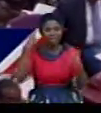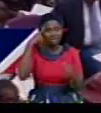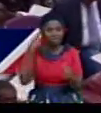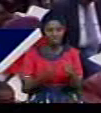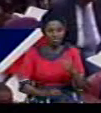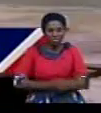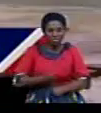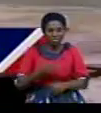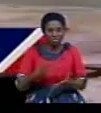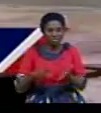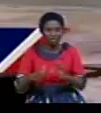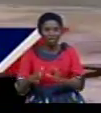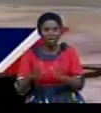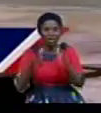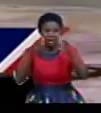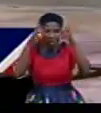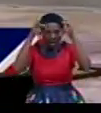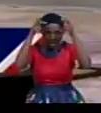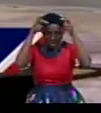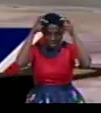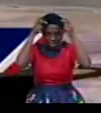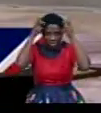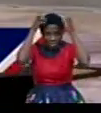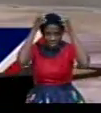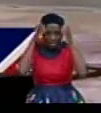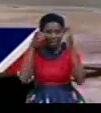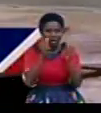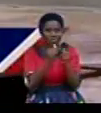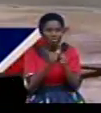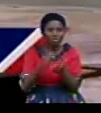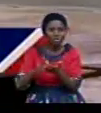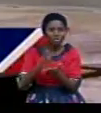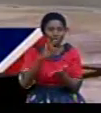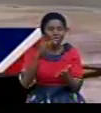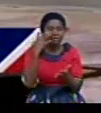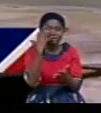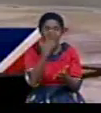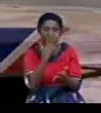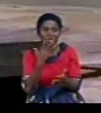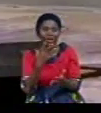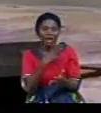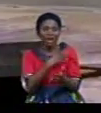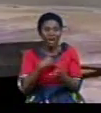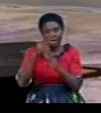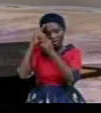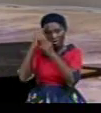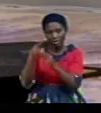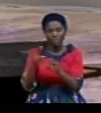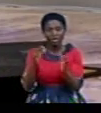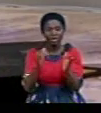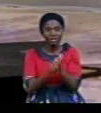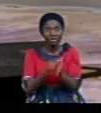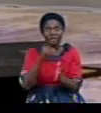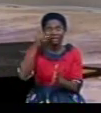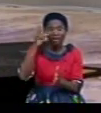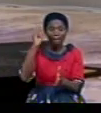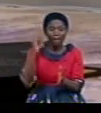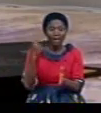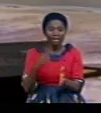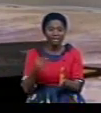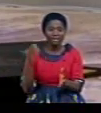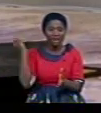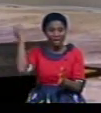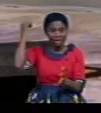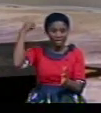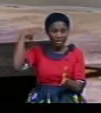and honor, that he, by the grace of God, he, by the grace of God, should taste